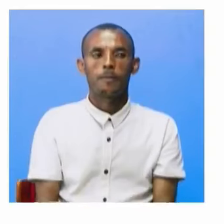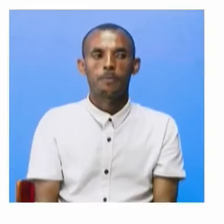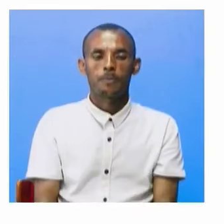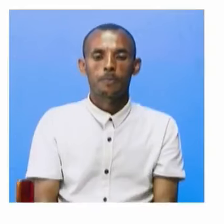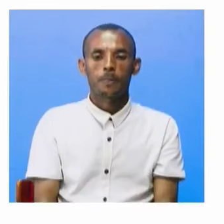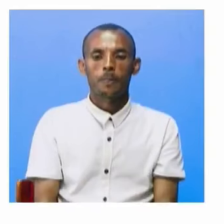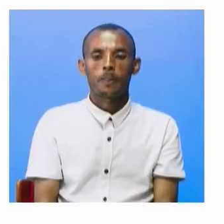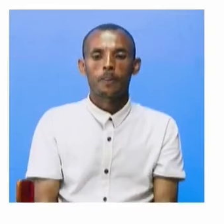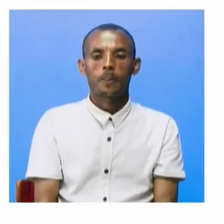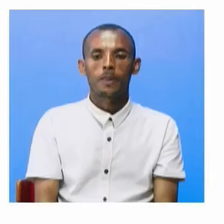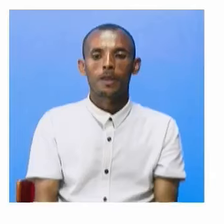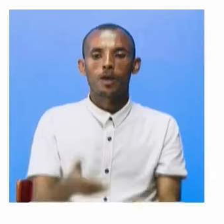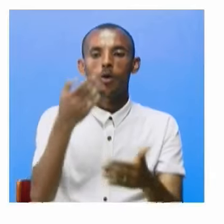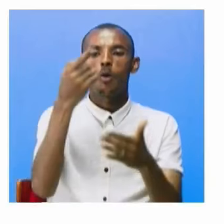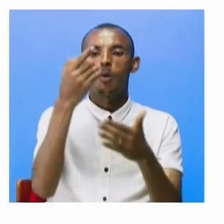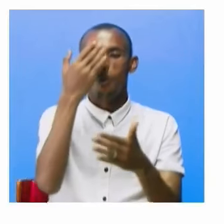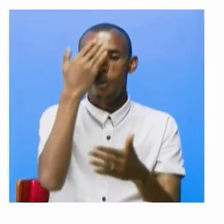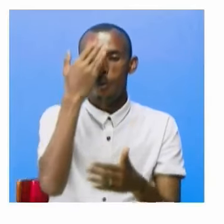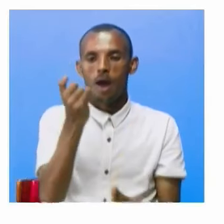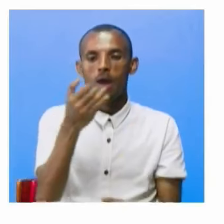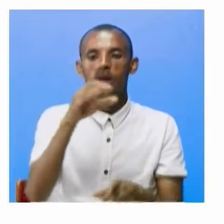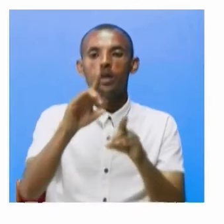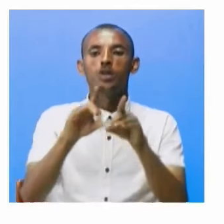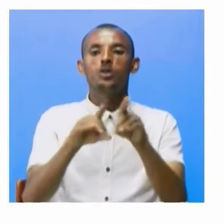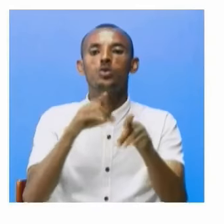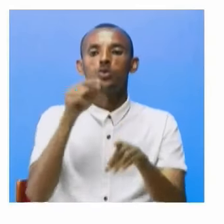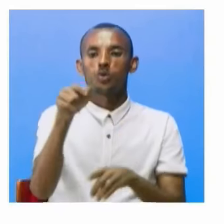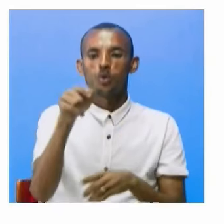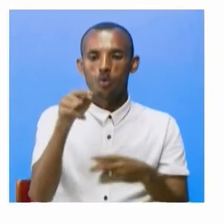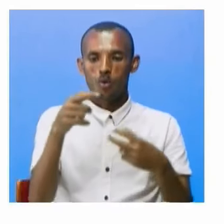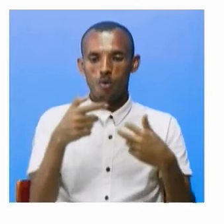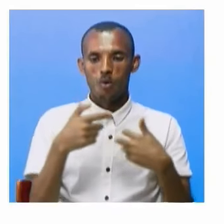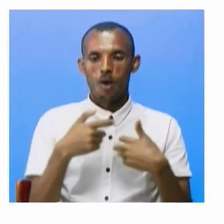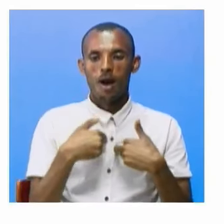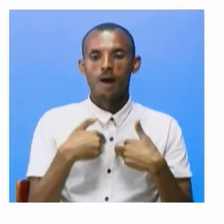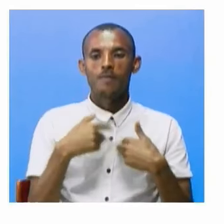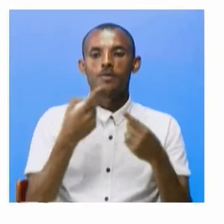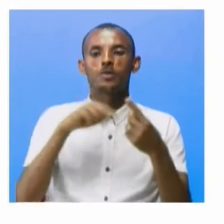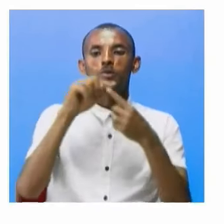Why do you have to wake up